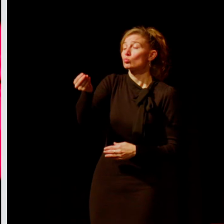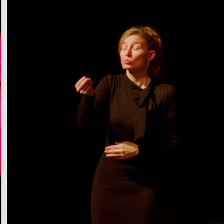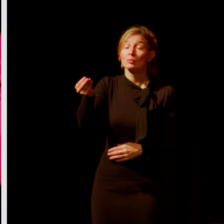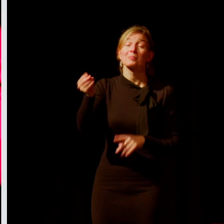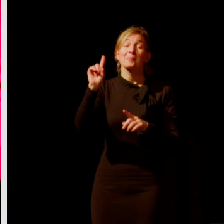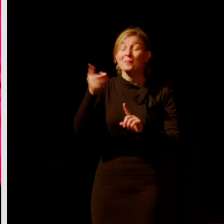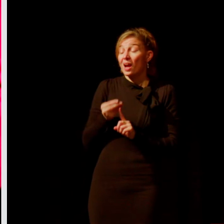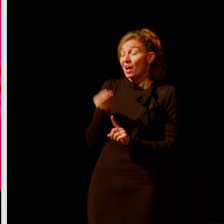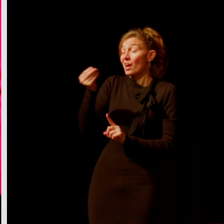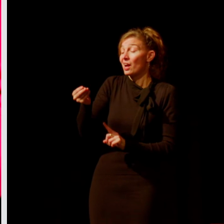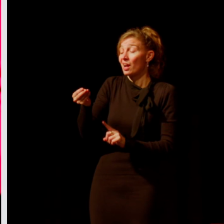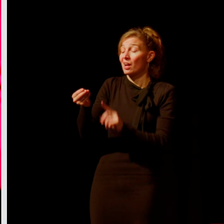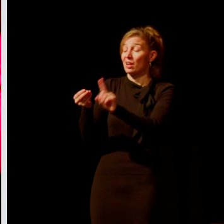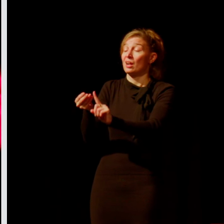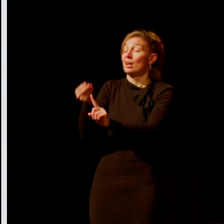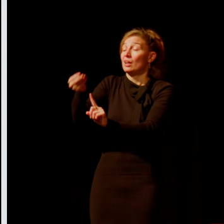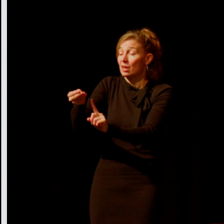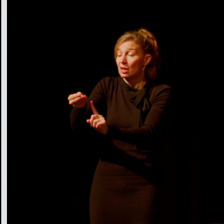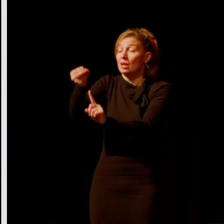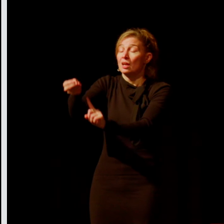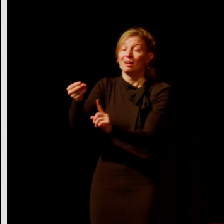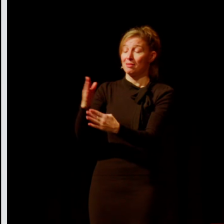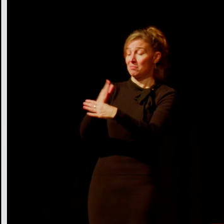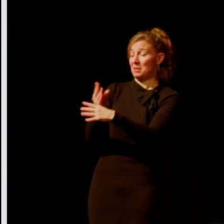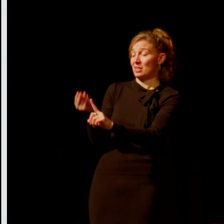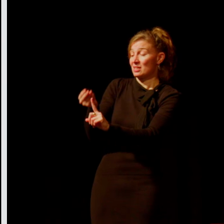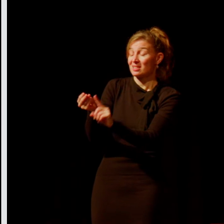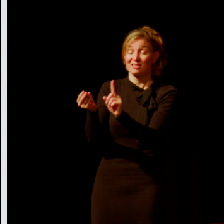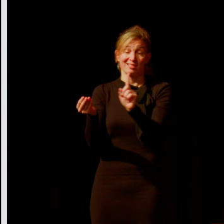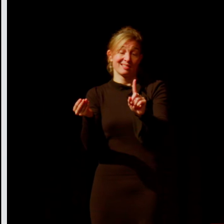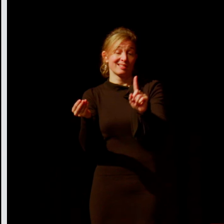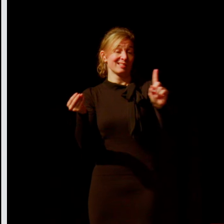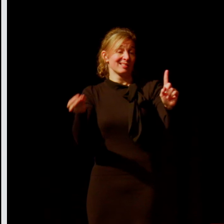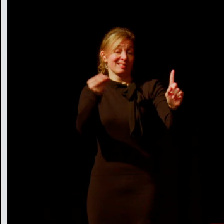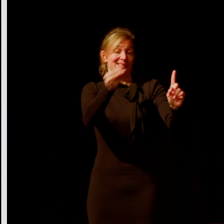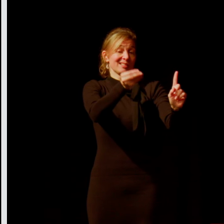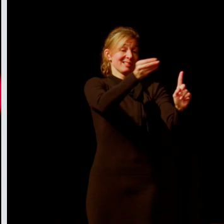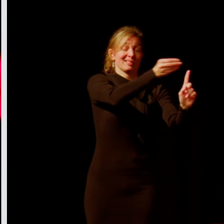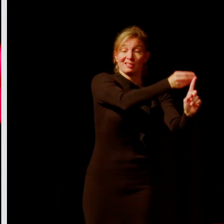banks, charities, and perhaps some random intern clicking process.